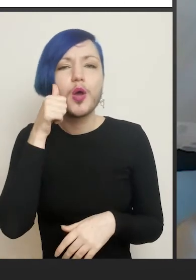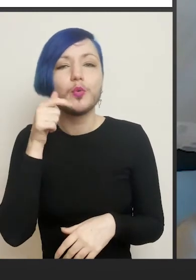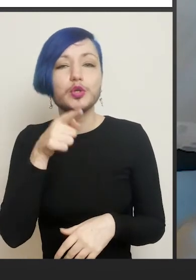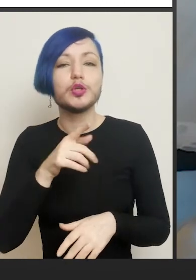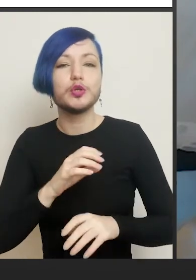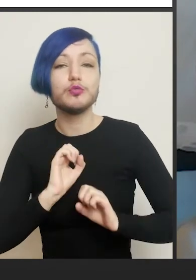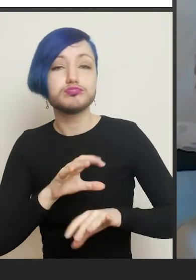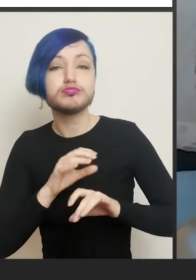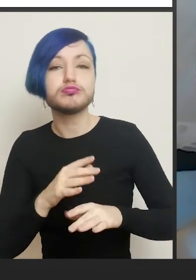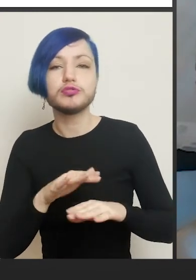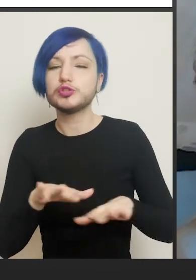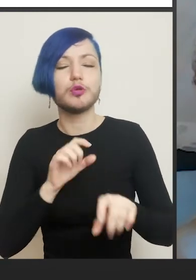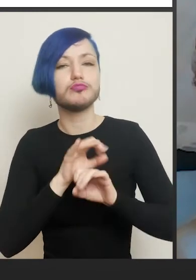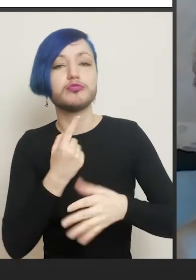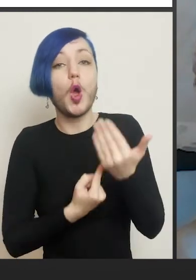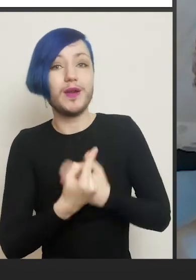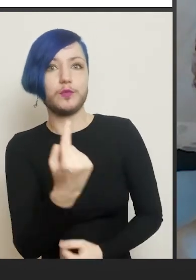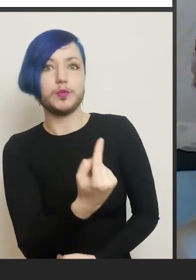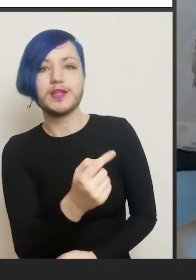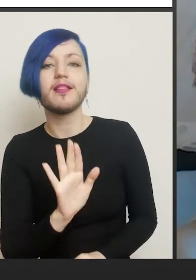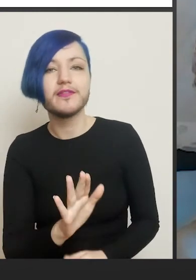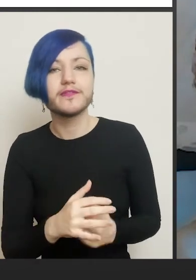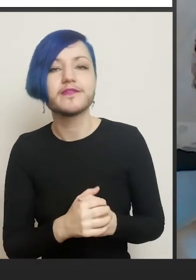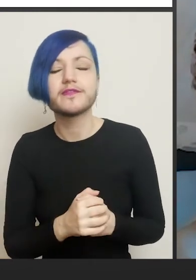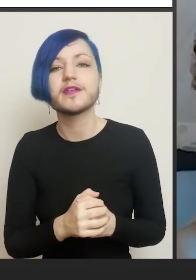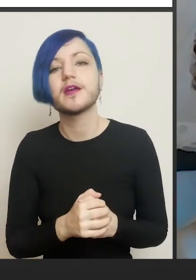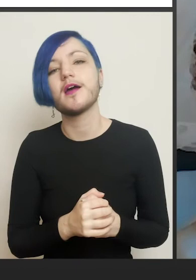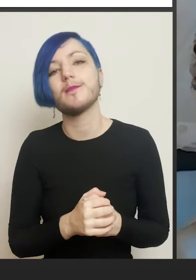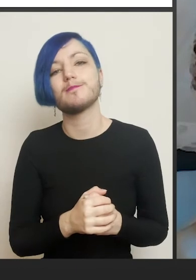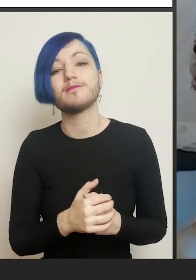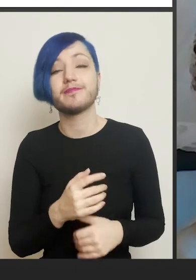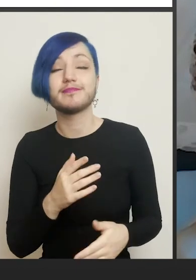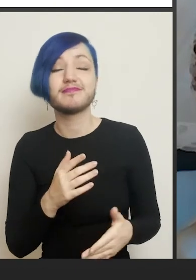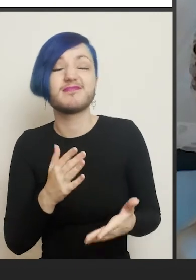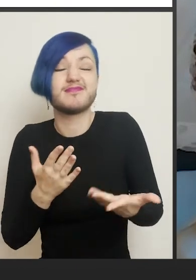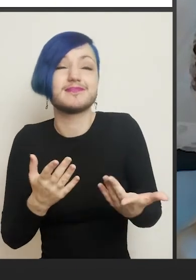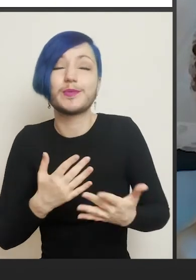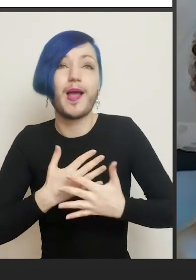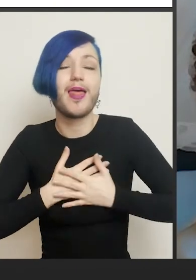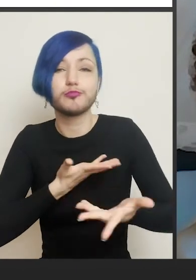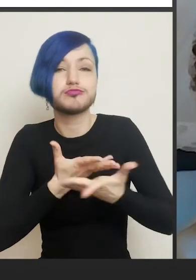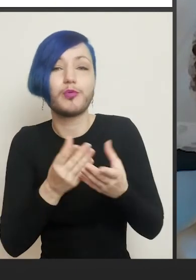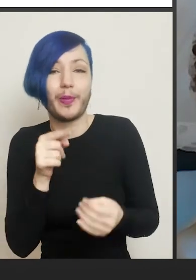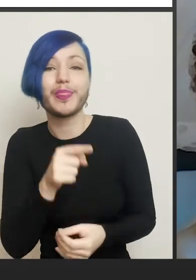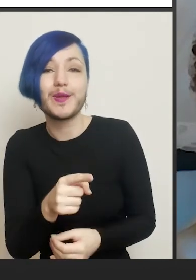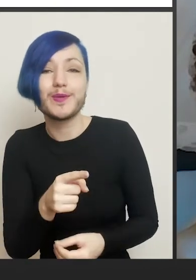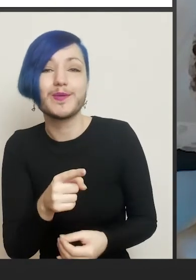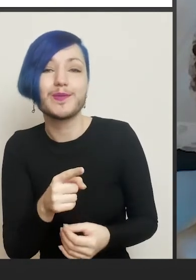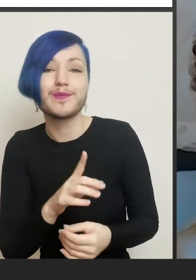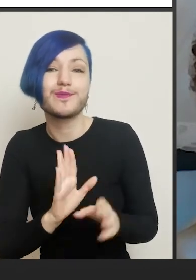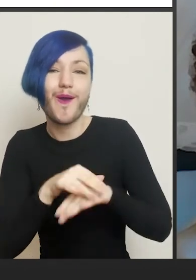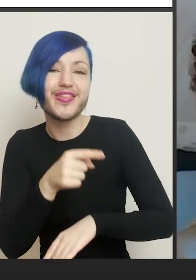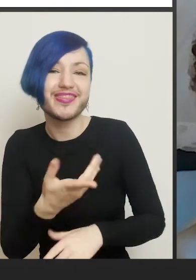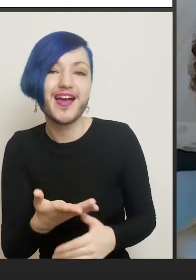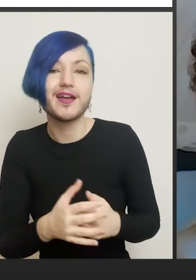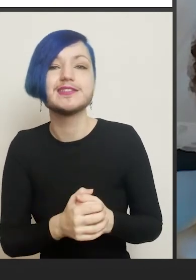when you speak for more than just yourself, which is, why I love talking to you so much, because you will